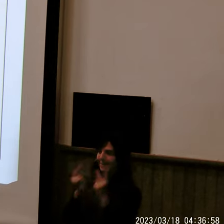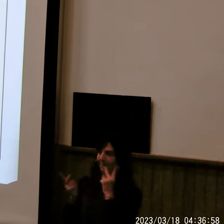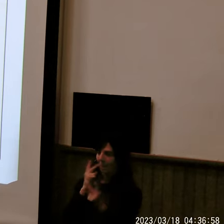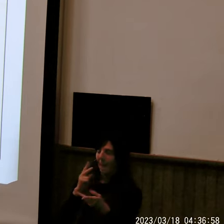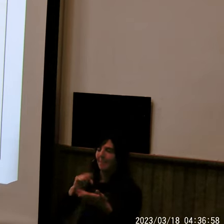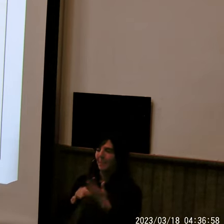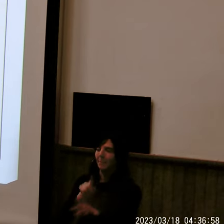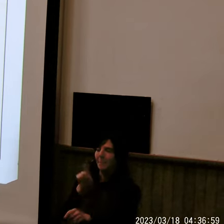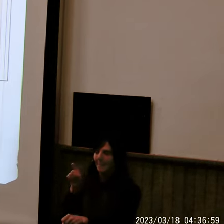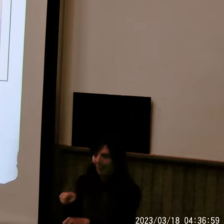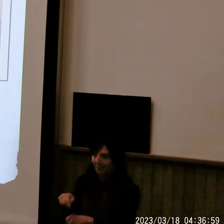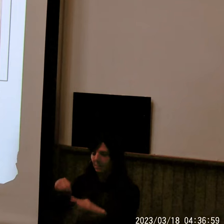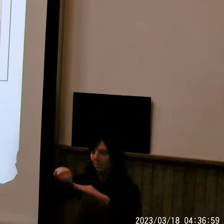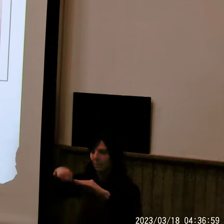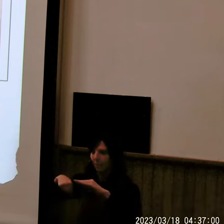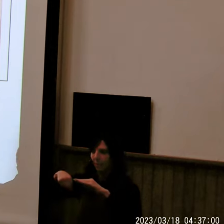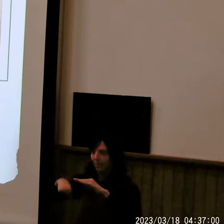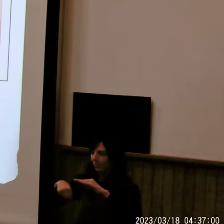entails erasure.